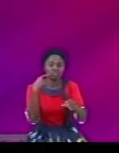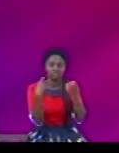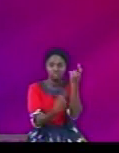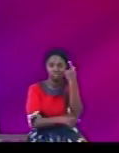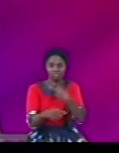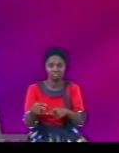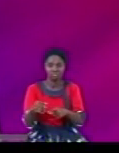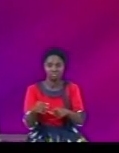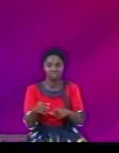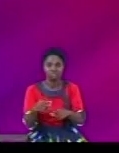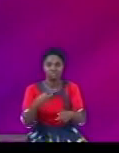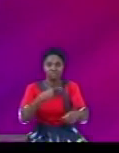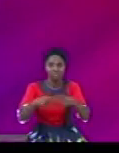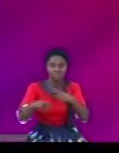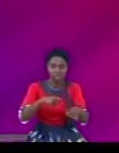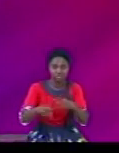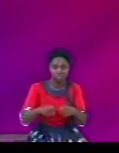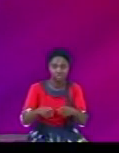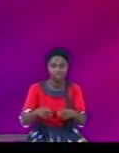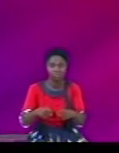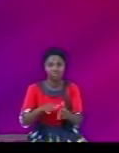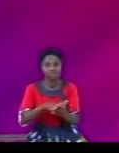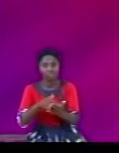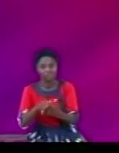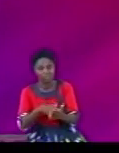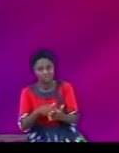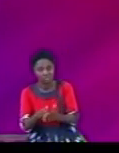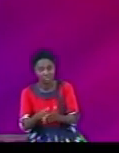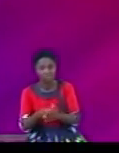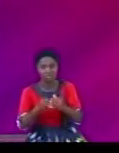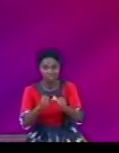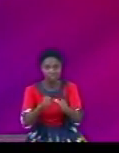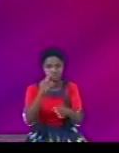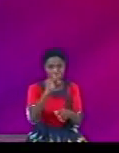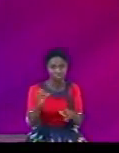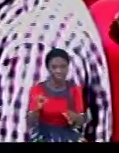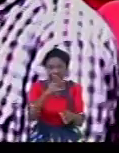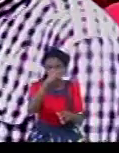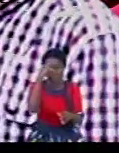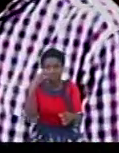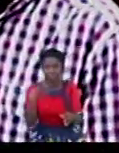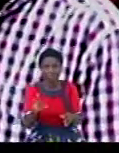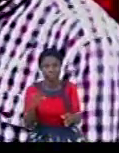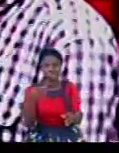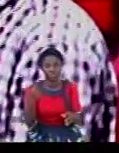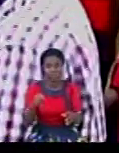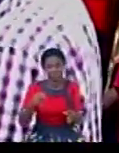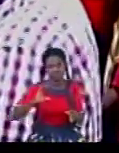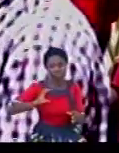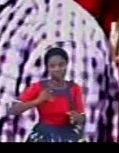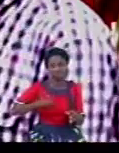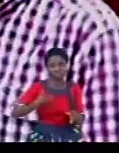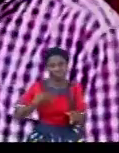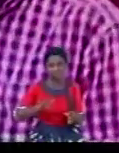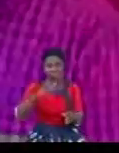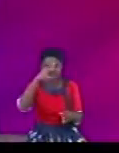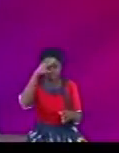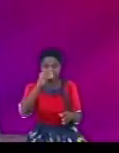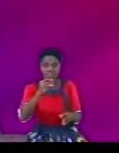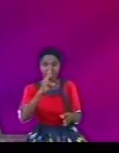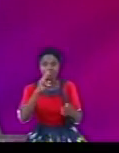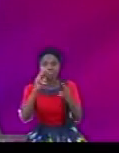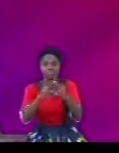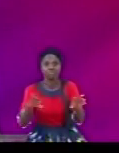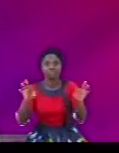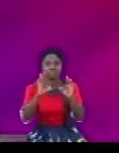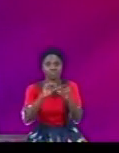of men were important. It's the Lord's word having first place in your life.